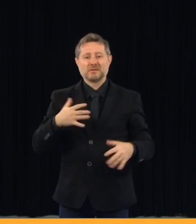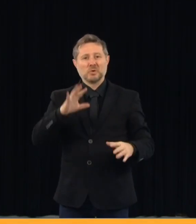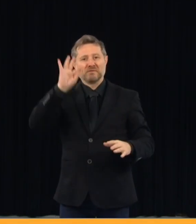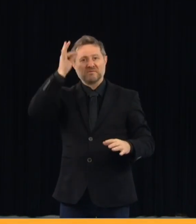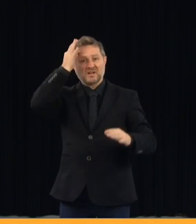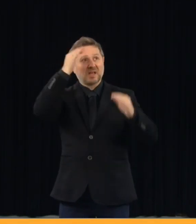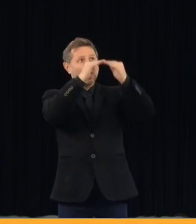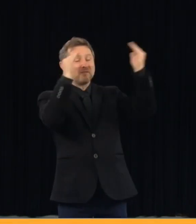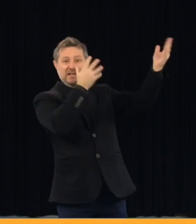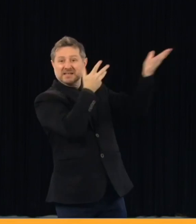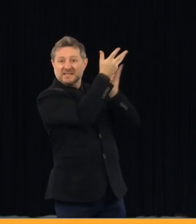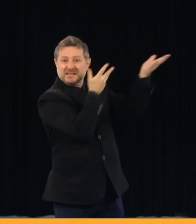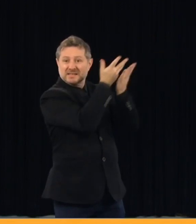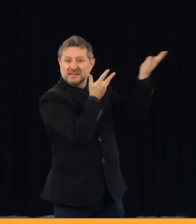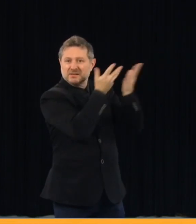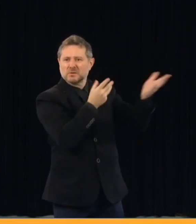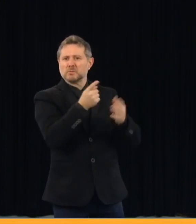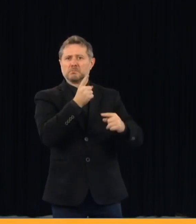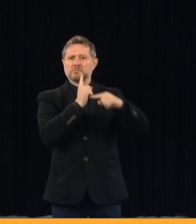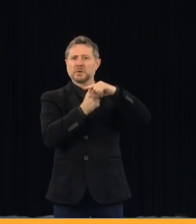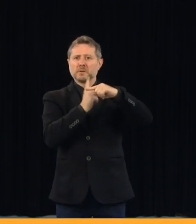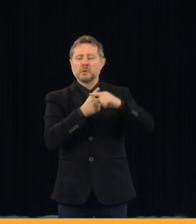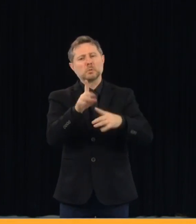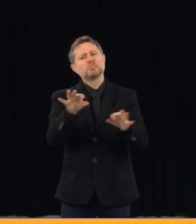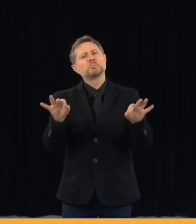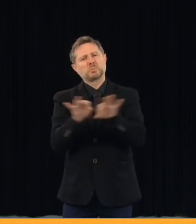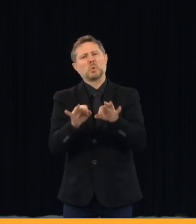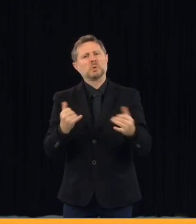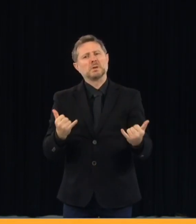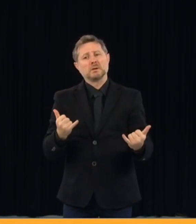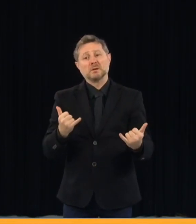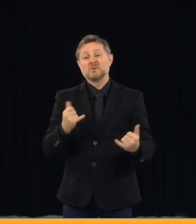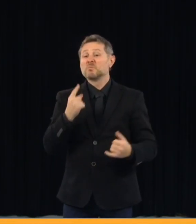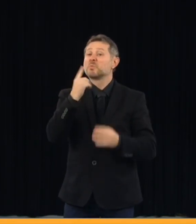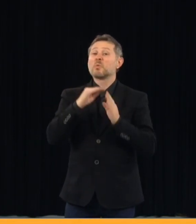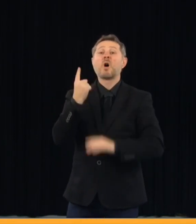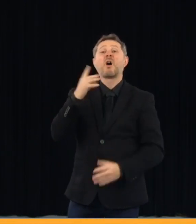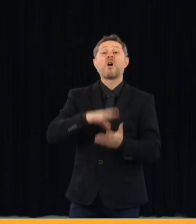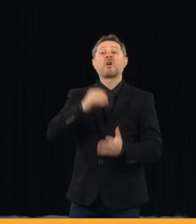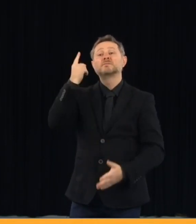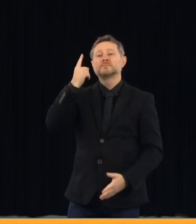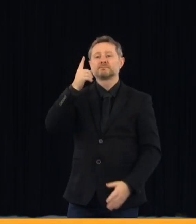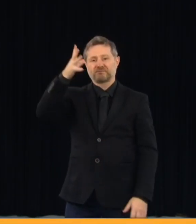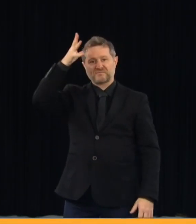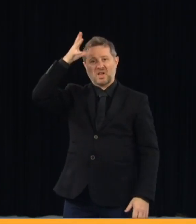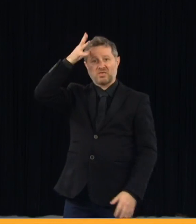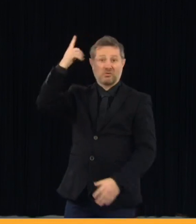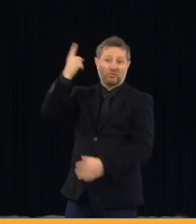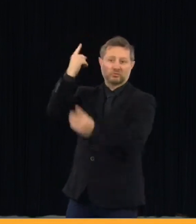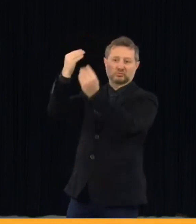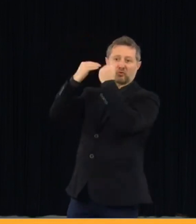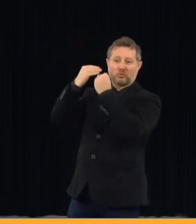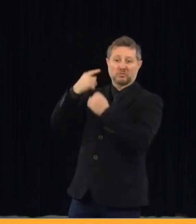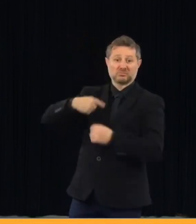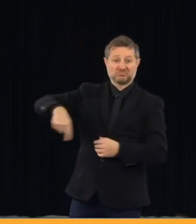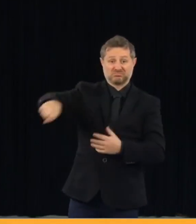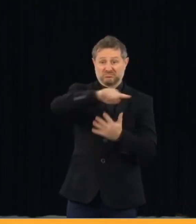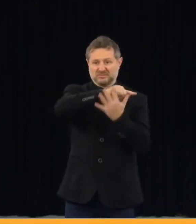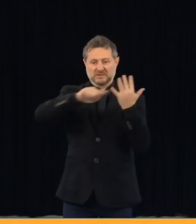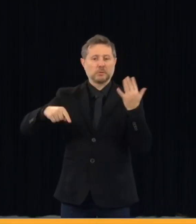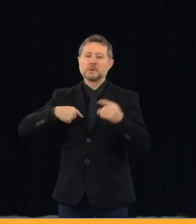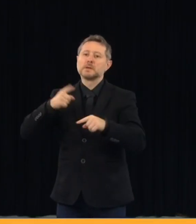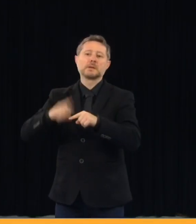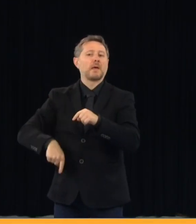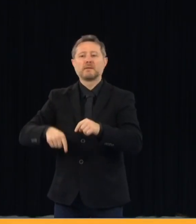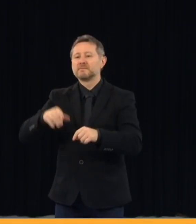And you're doing everything you can. Unfortunately, look, what's one of the big lessons in life that Pop always used to tell us? Certain things you're not going to be able to control. Certain things are